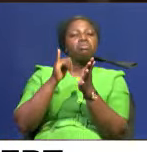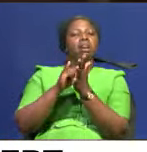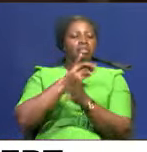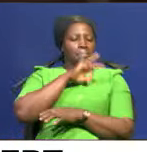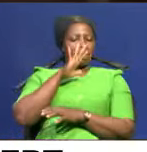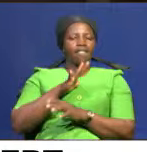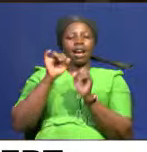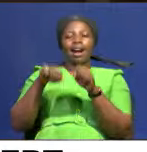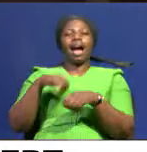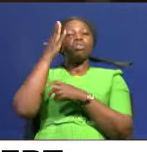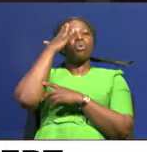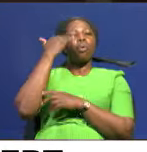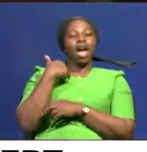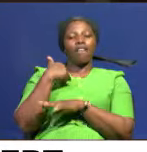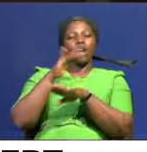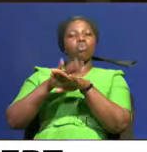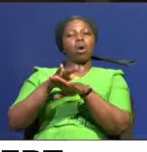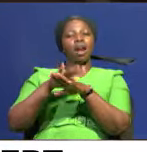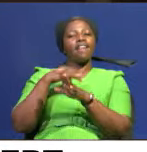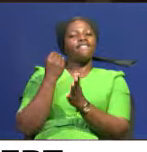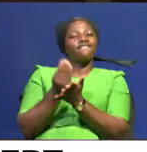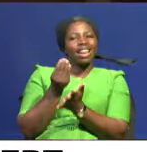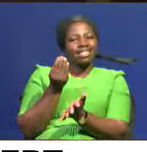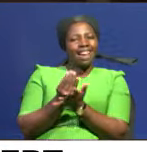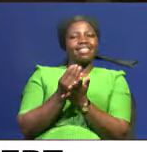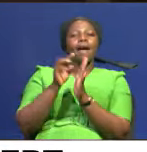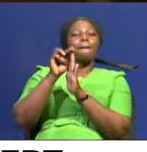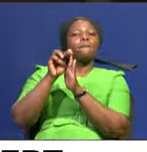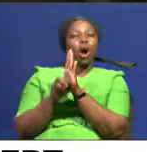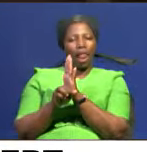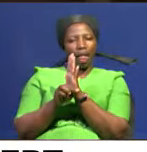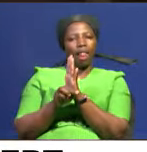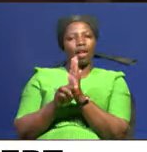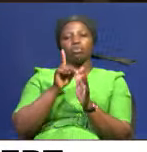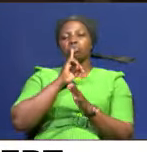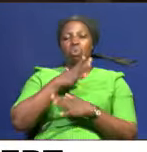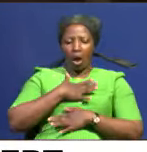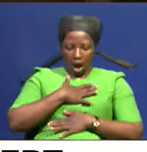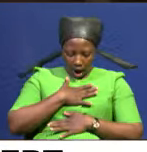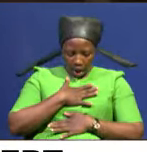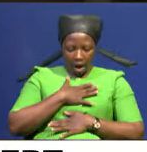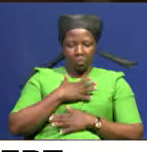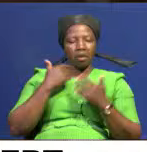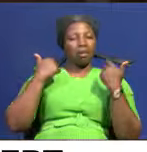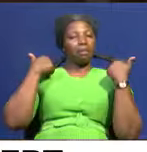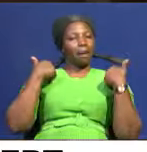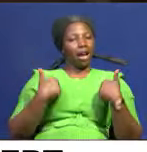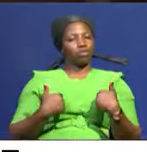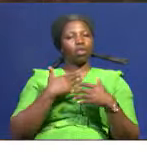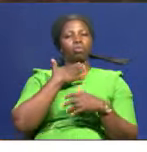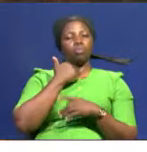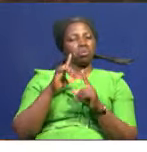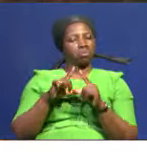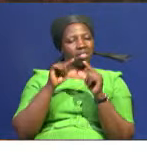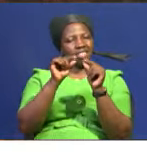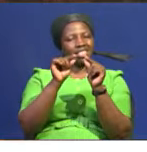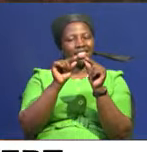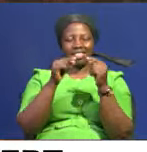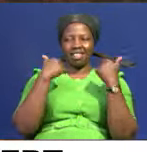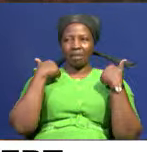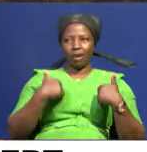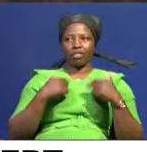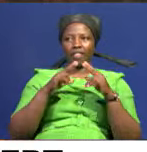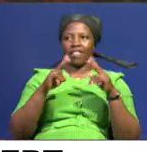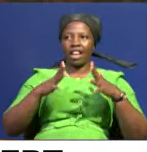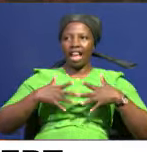that we have got a good financing model. So, Your Excellency, I want to say I'm very happy.